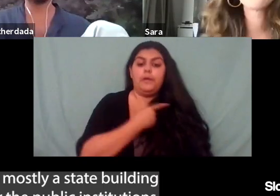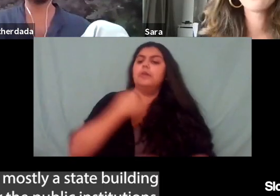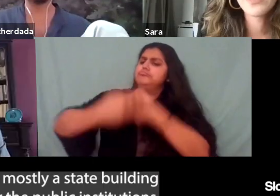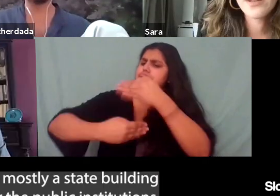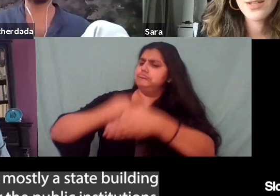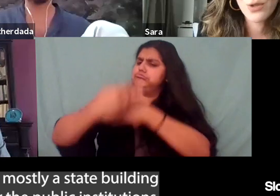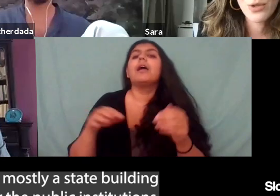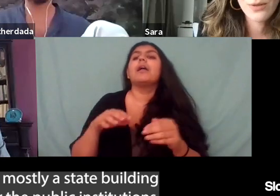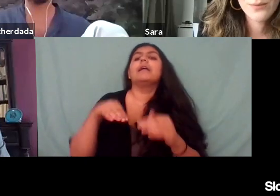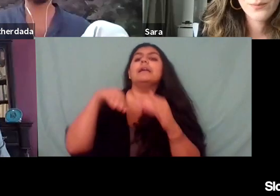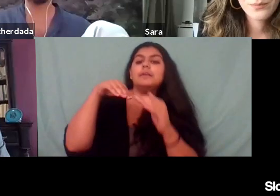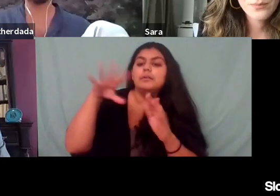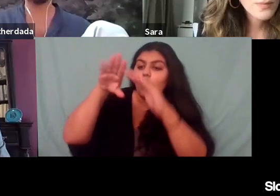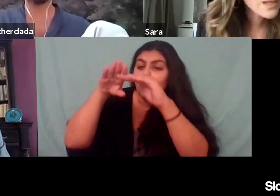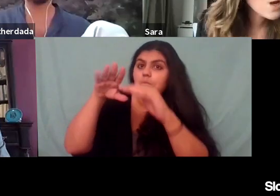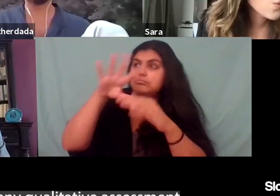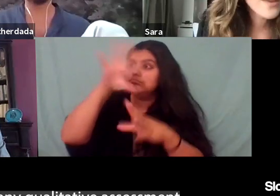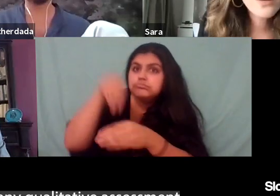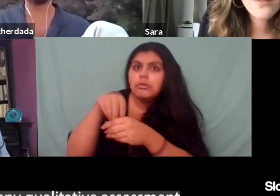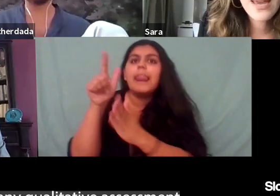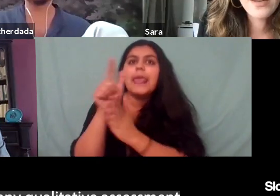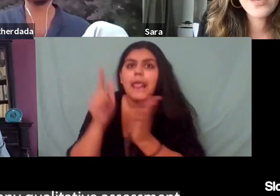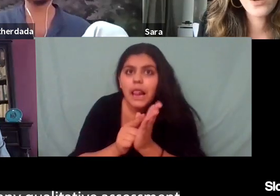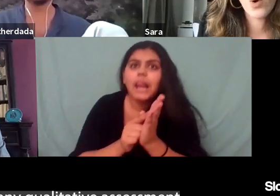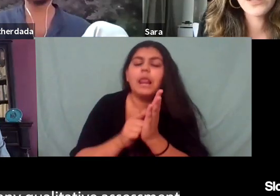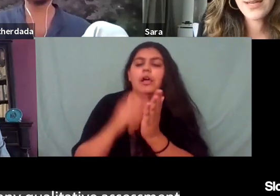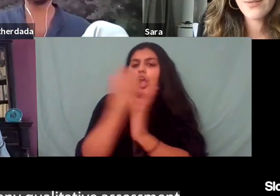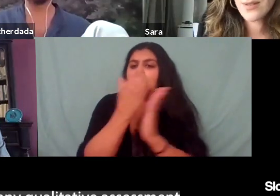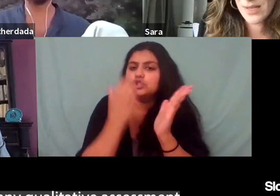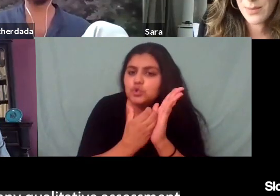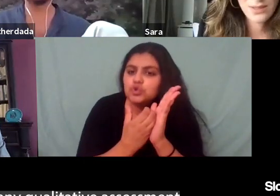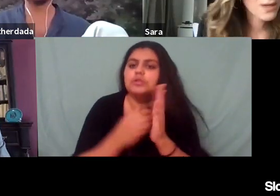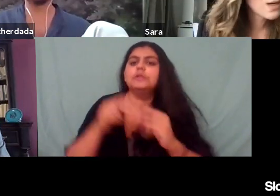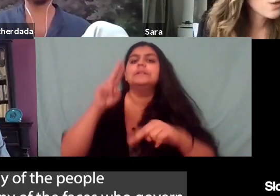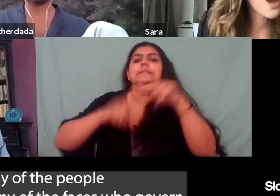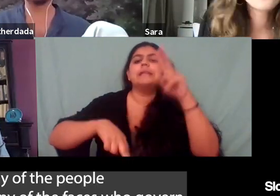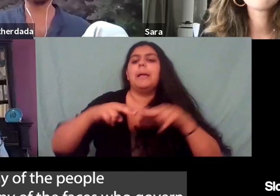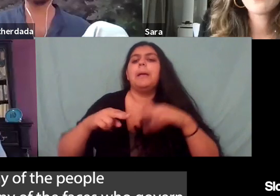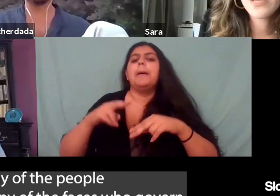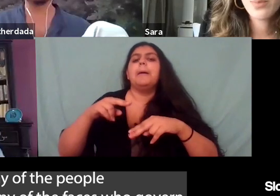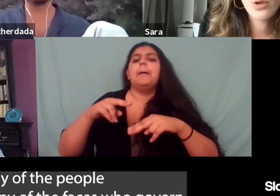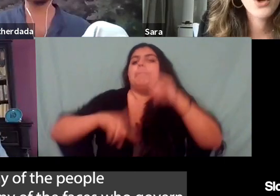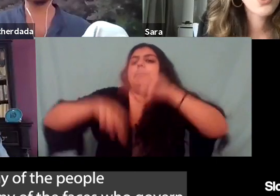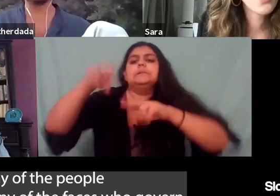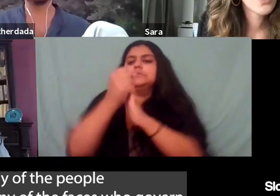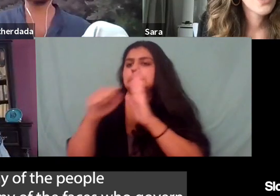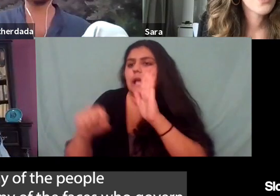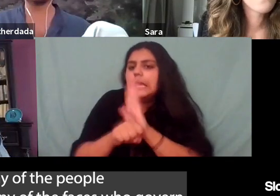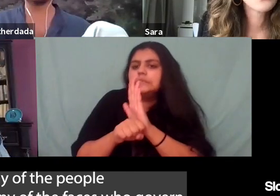for the public institutions. Without giving any qualitative assessment to any of the people